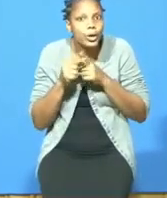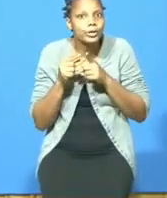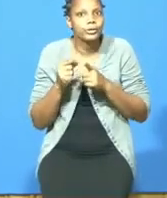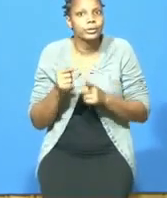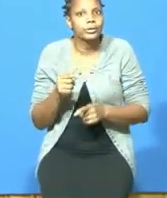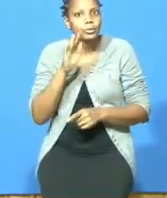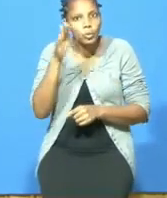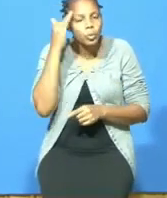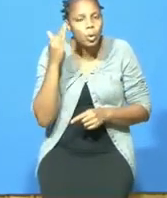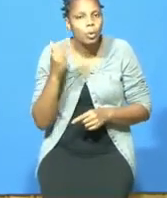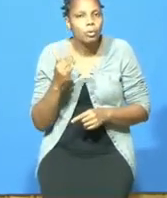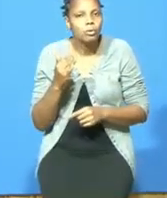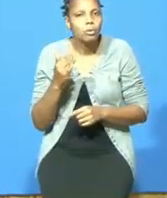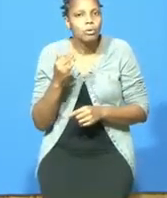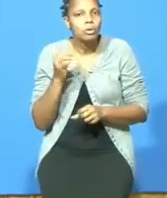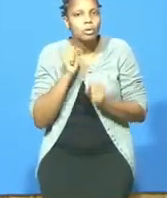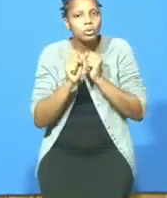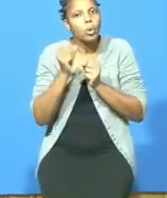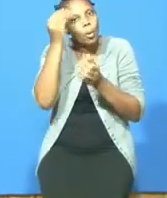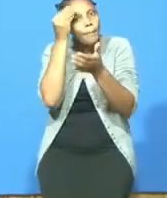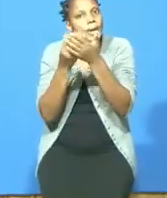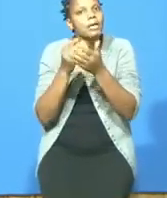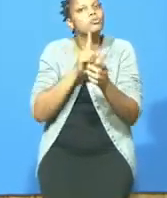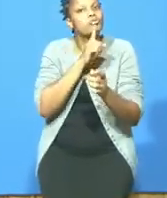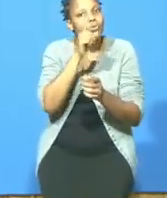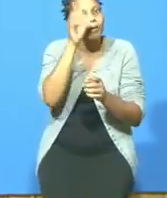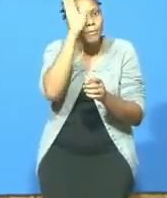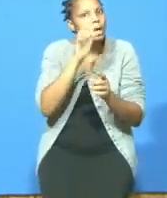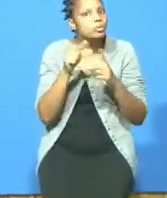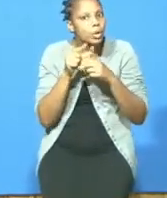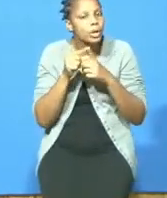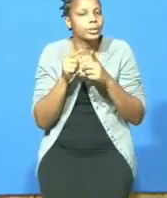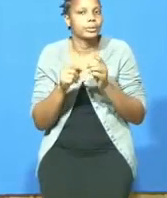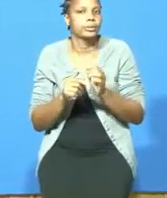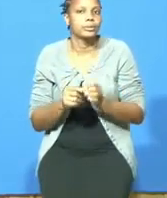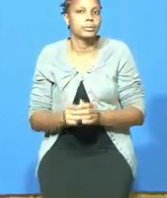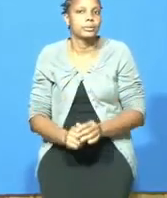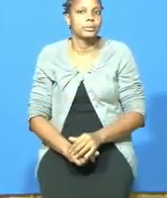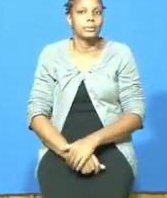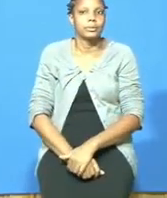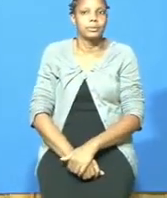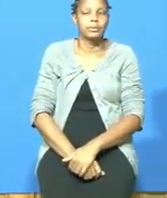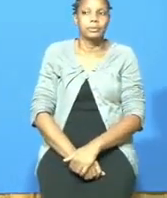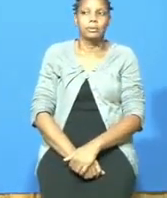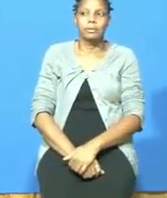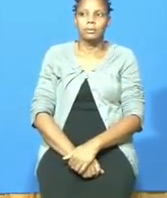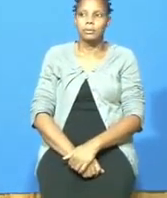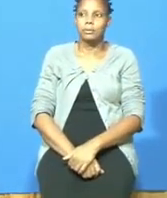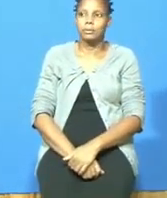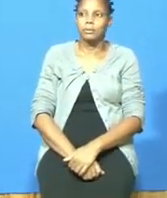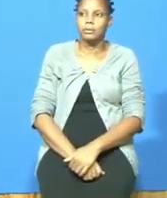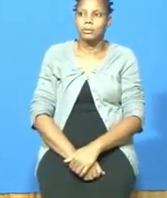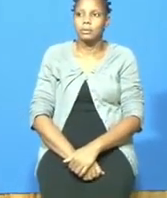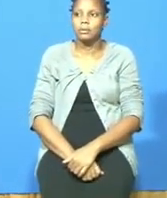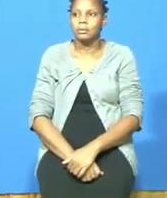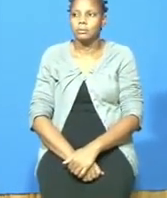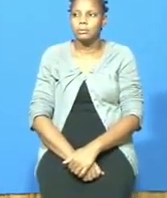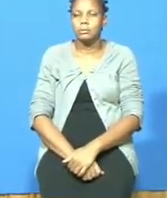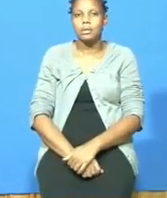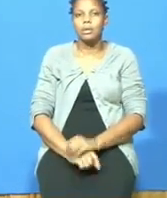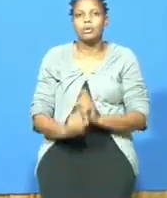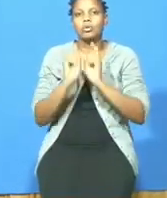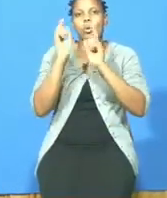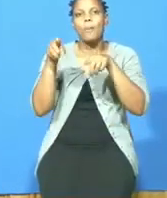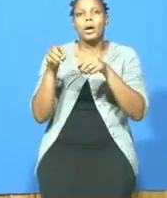Therefore, stand by the truth of God's word. And then in, let's get back to